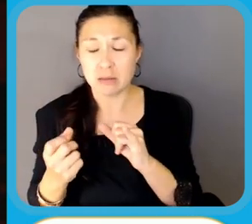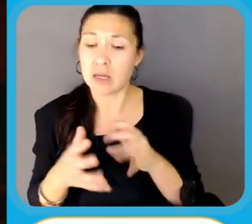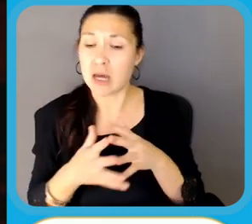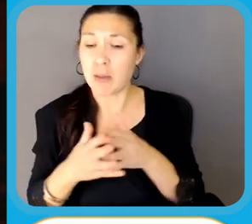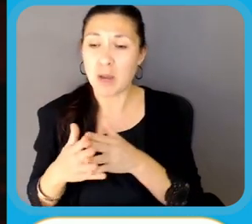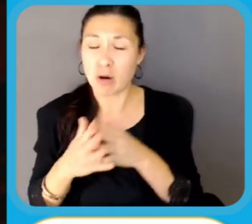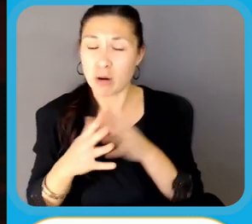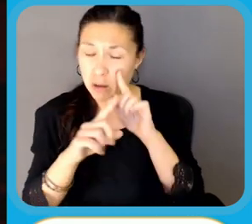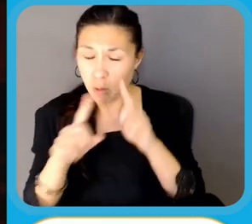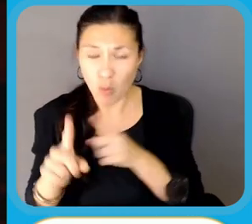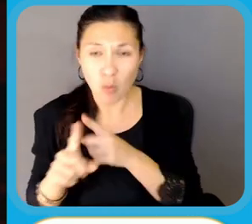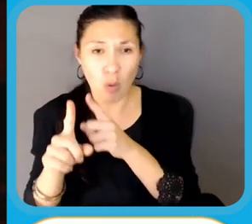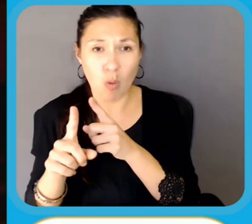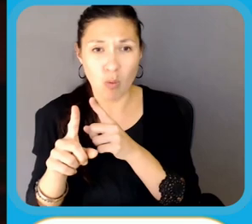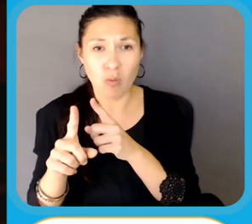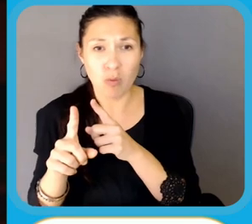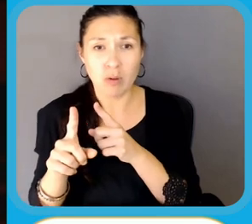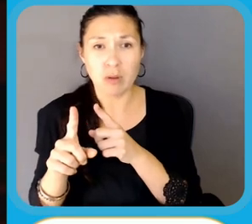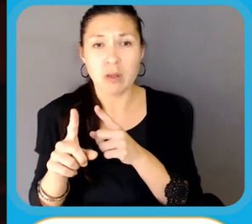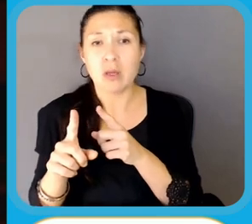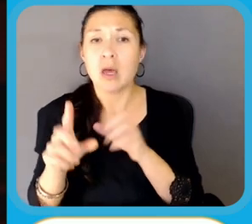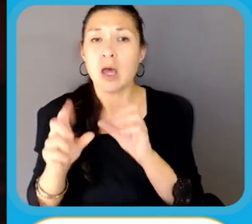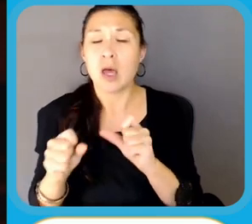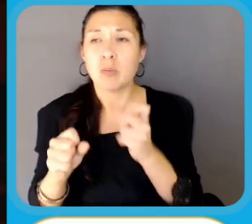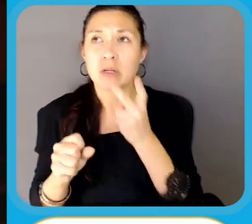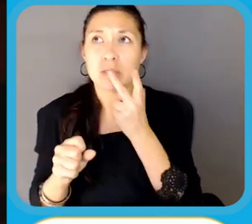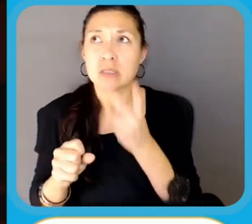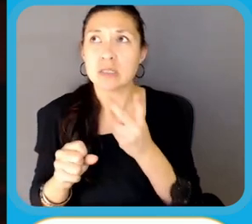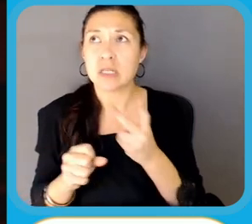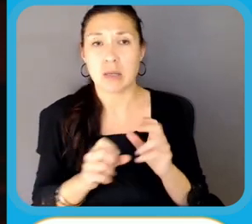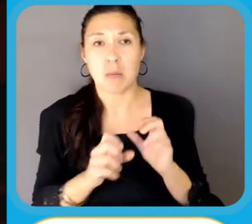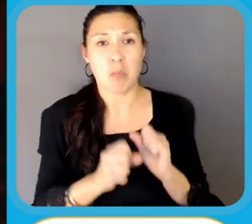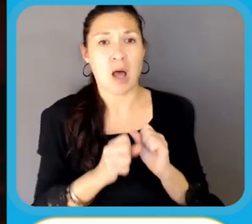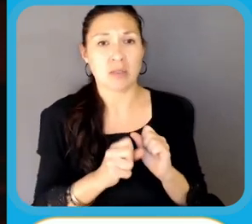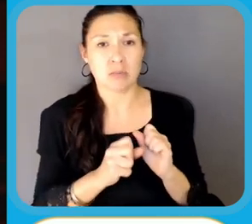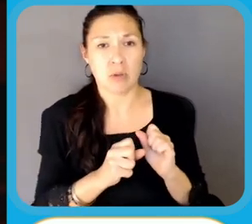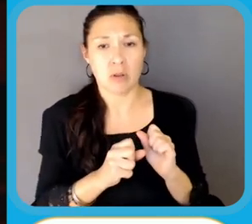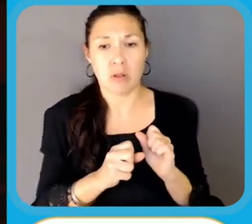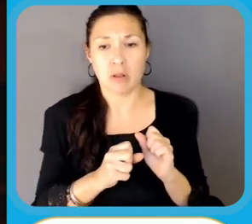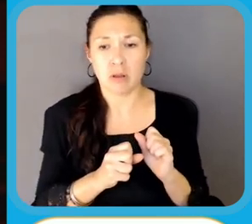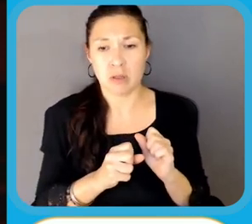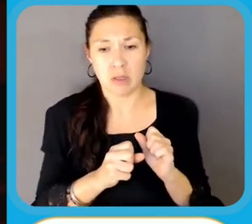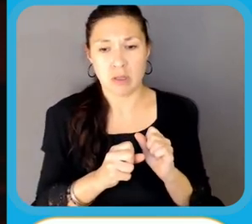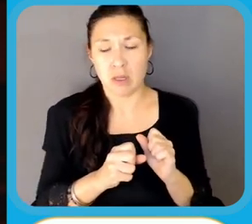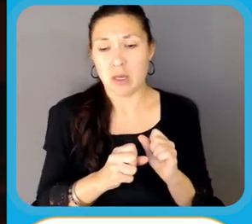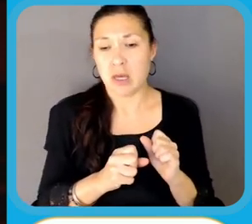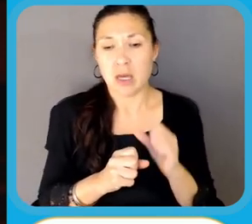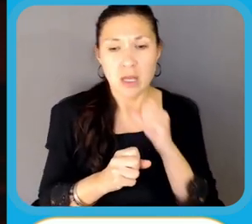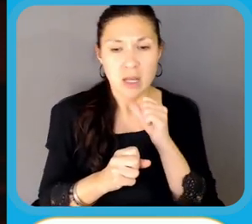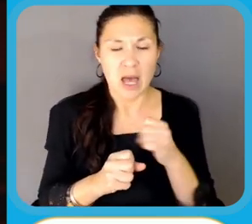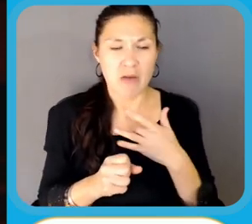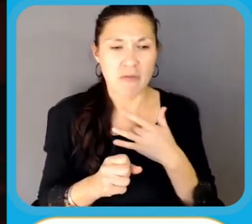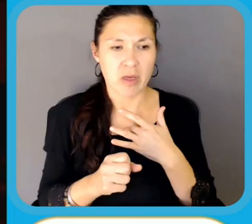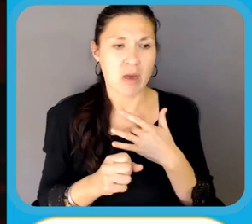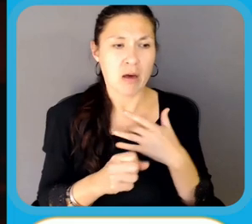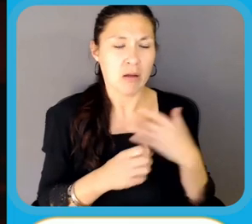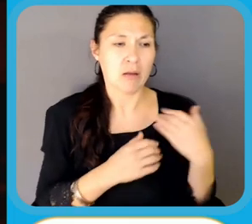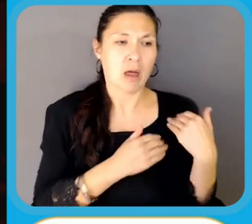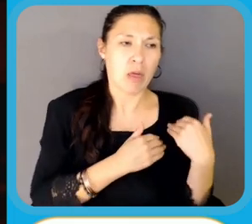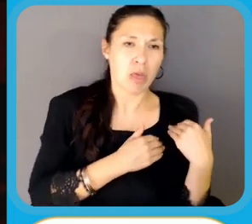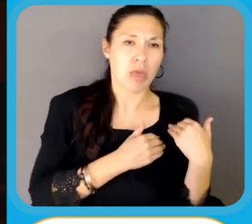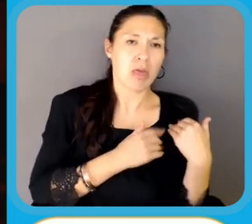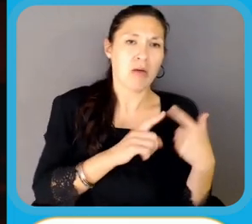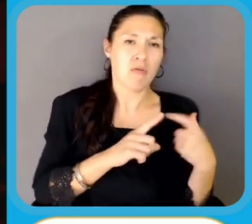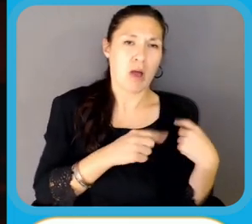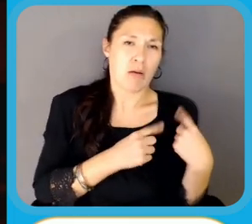ability to see what can be, unburdened by what has been. That determination